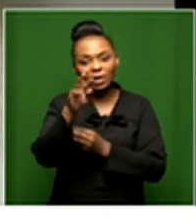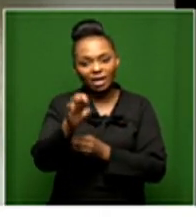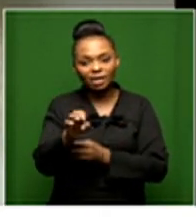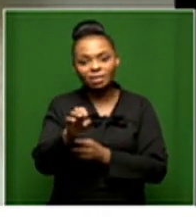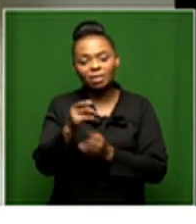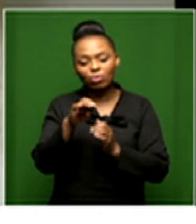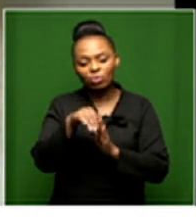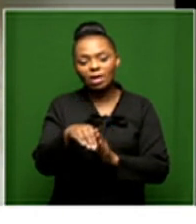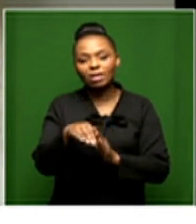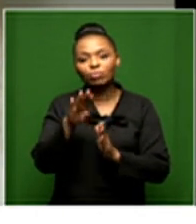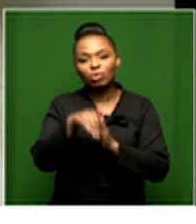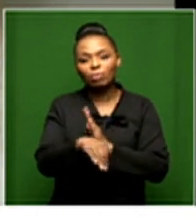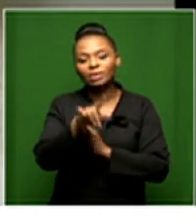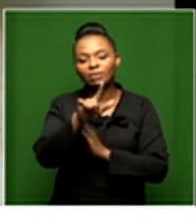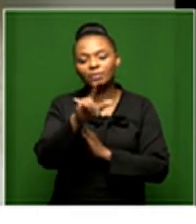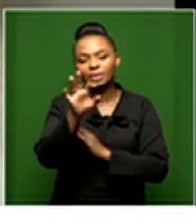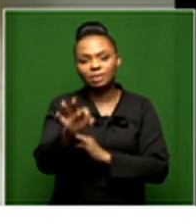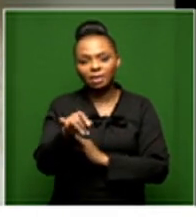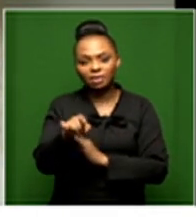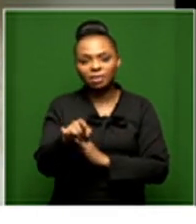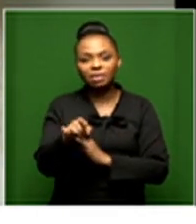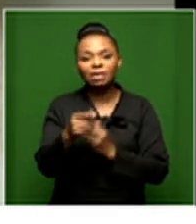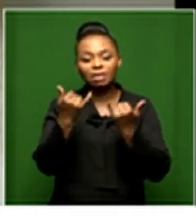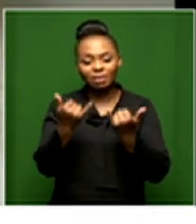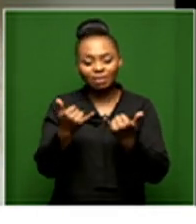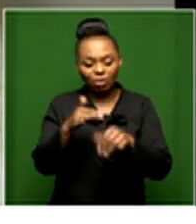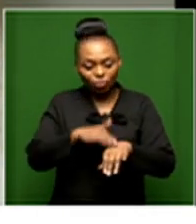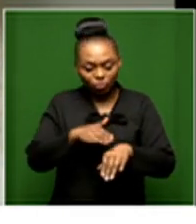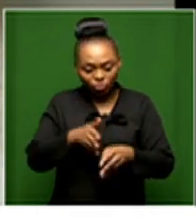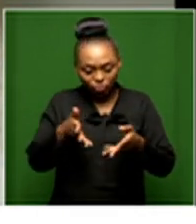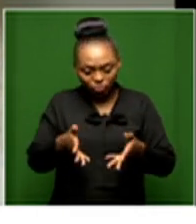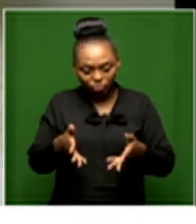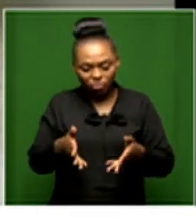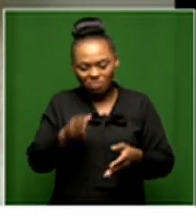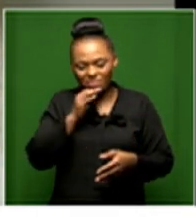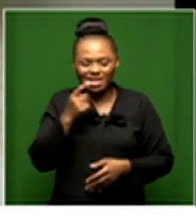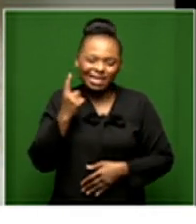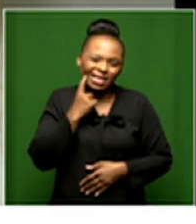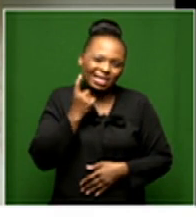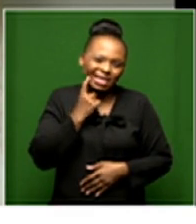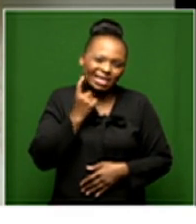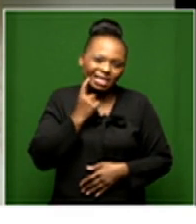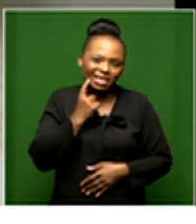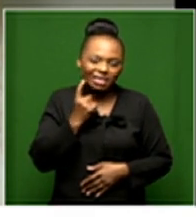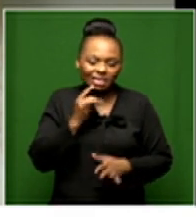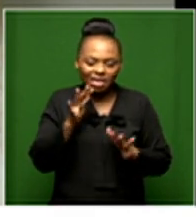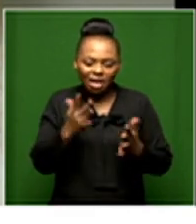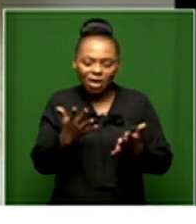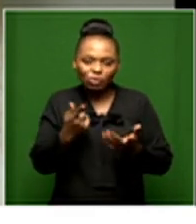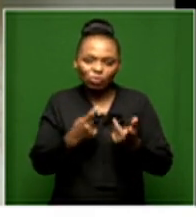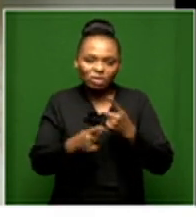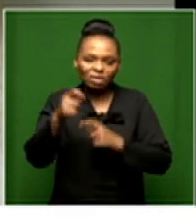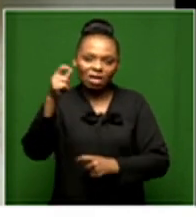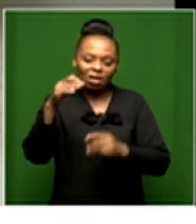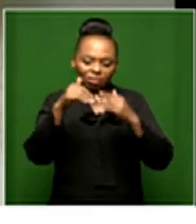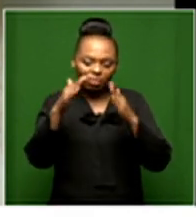current 7% level, it is at the moment, it is an easy, and it's more, sales is actually